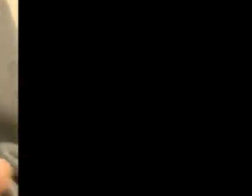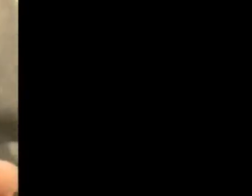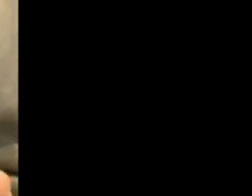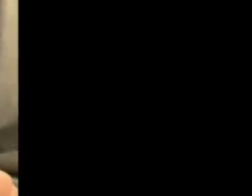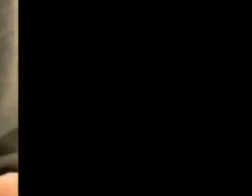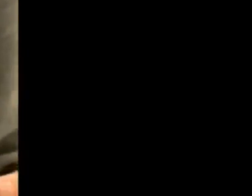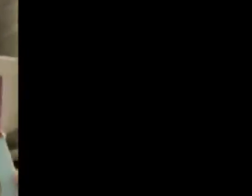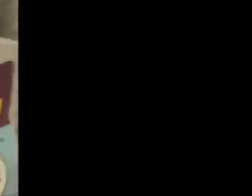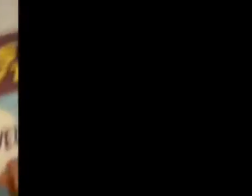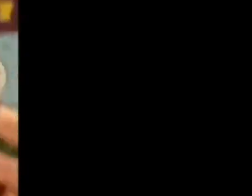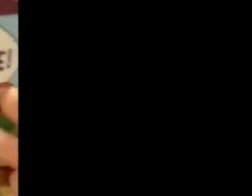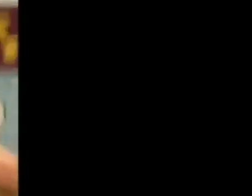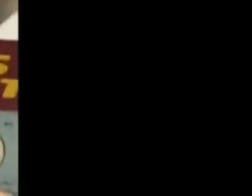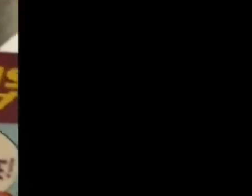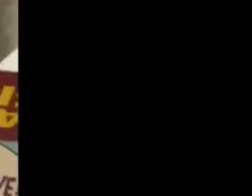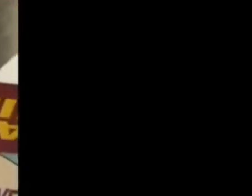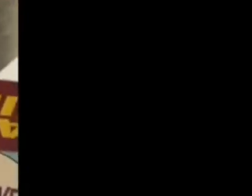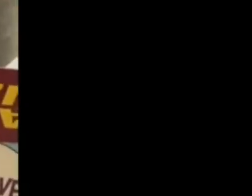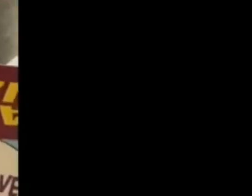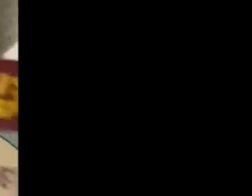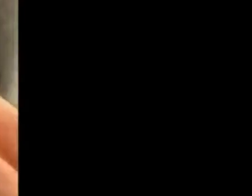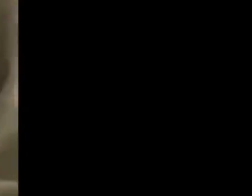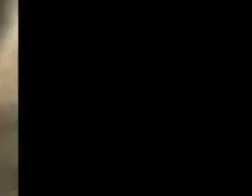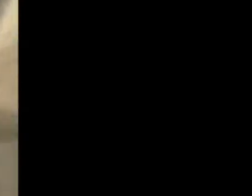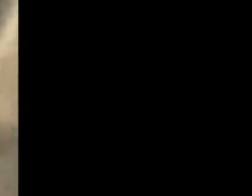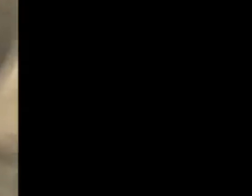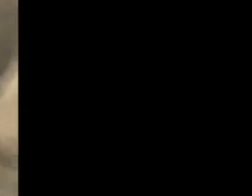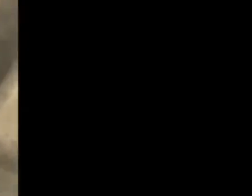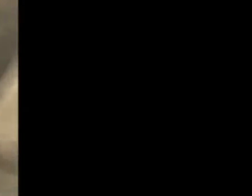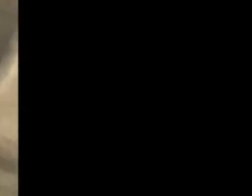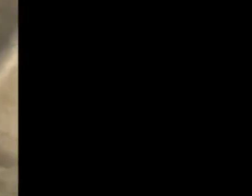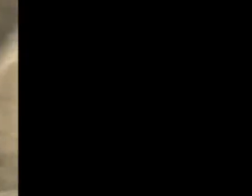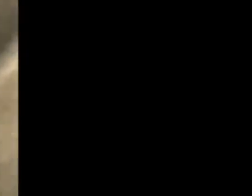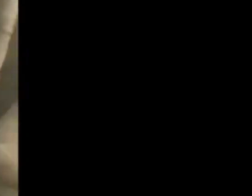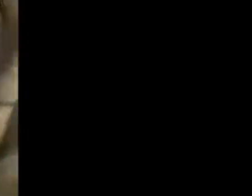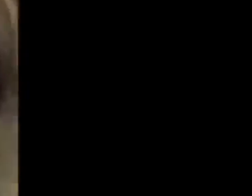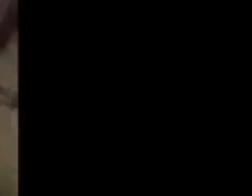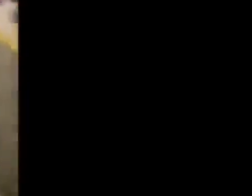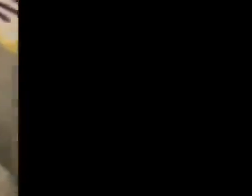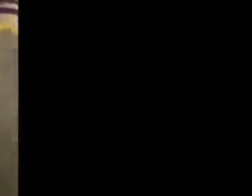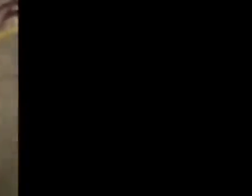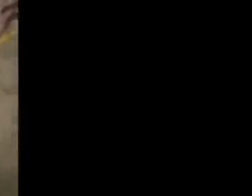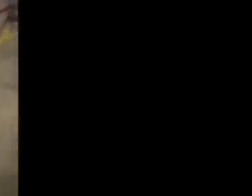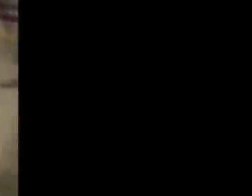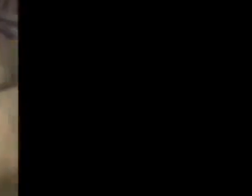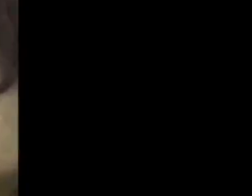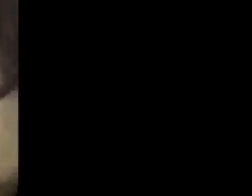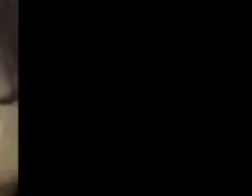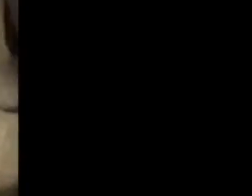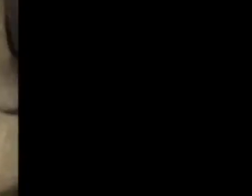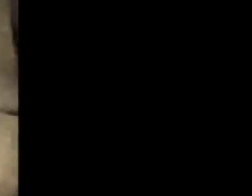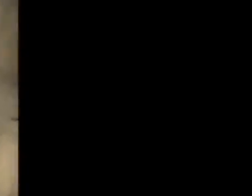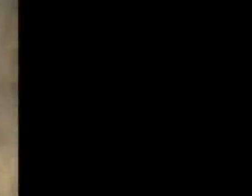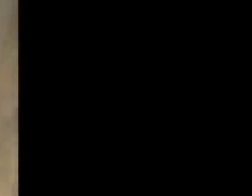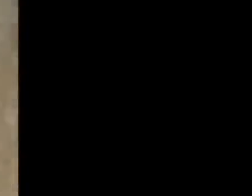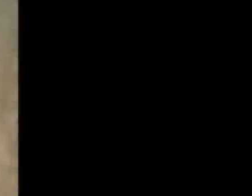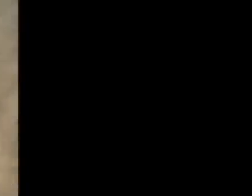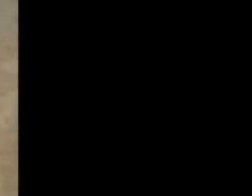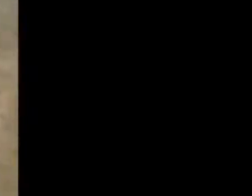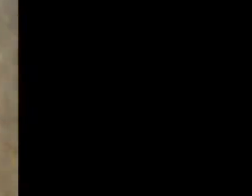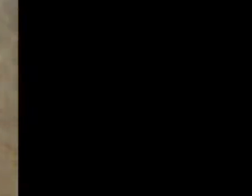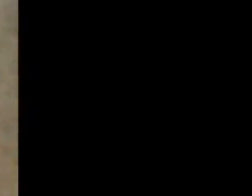Come on, guys, we can do this. We can make a difference in this time where it feels like nothing is making a difference, but you